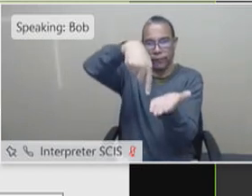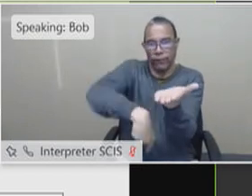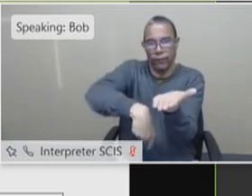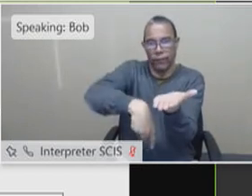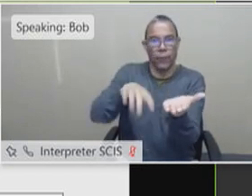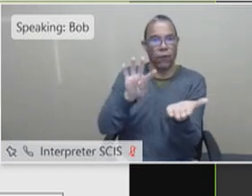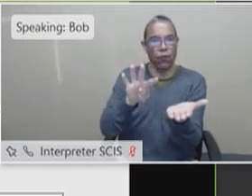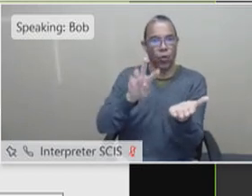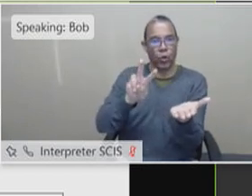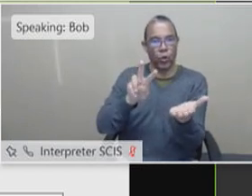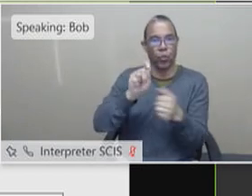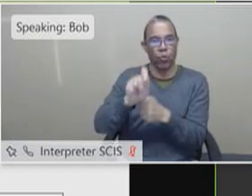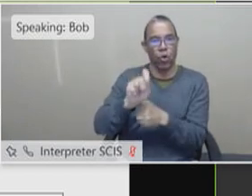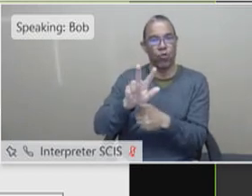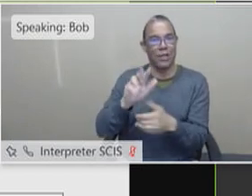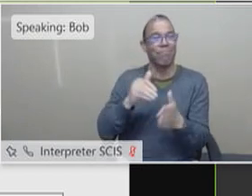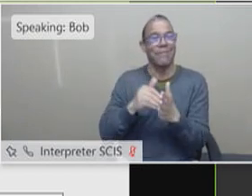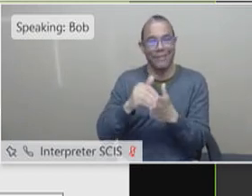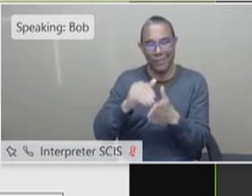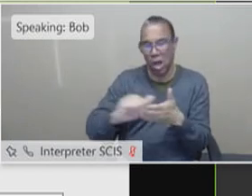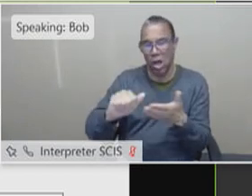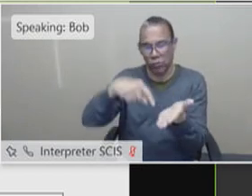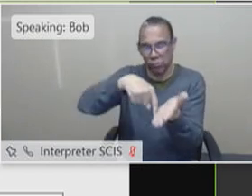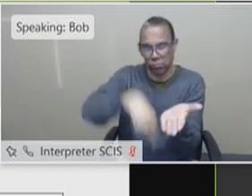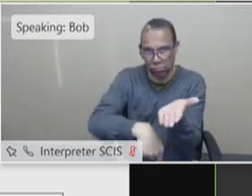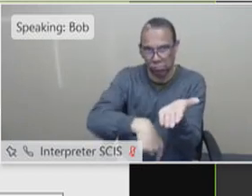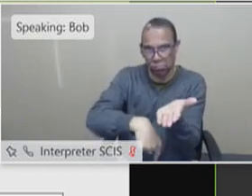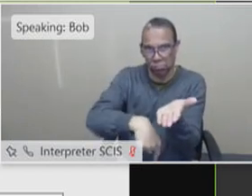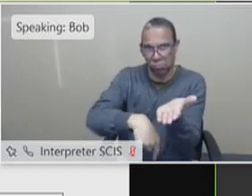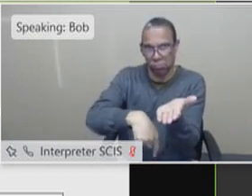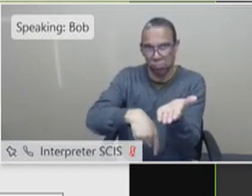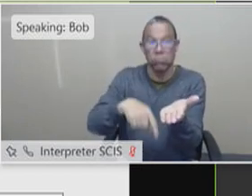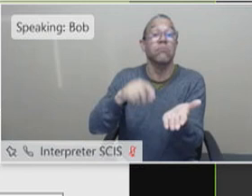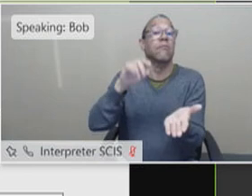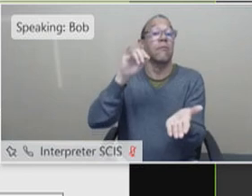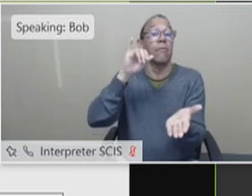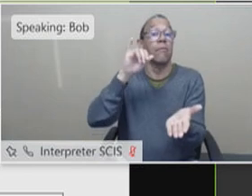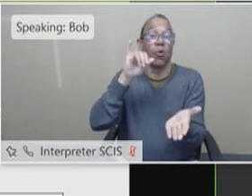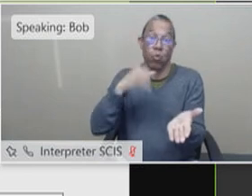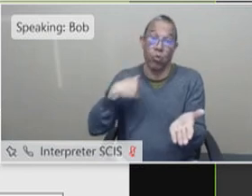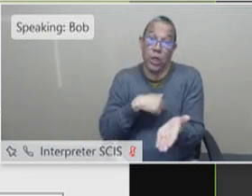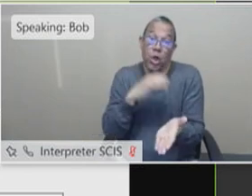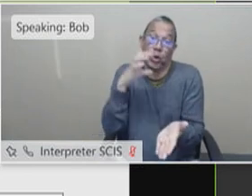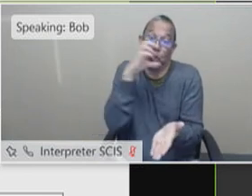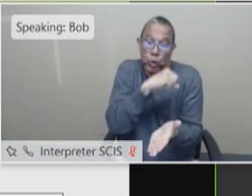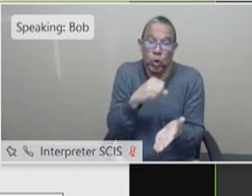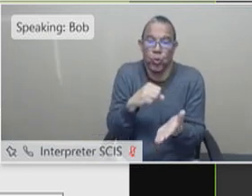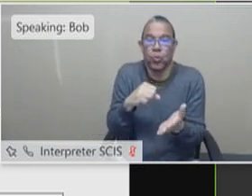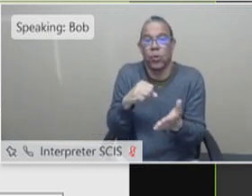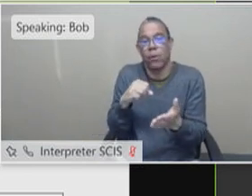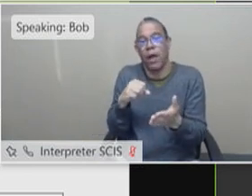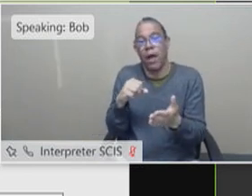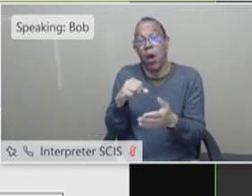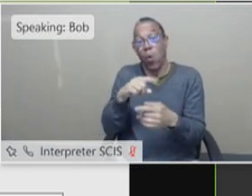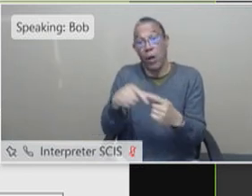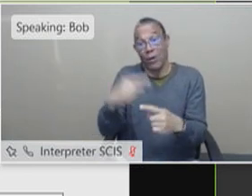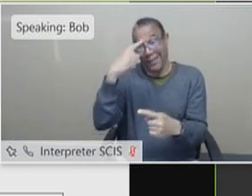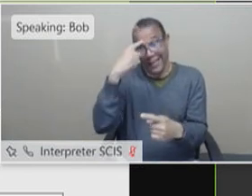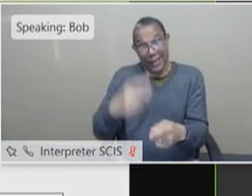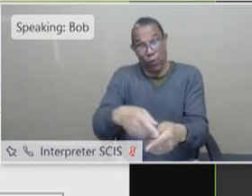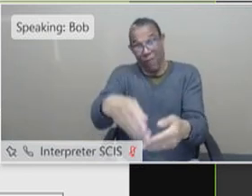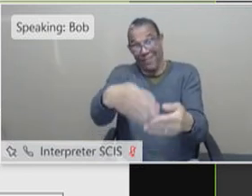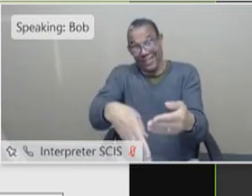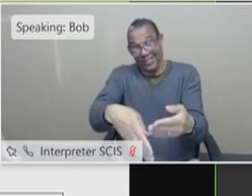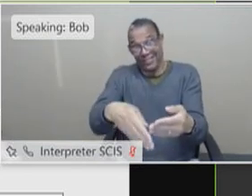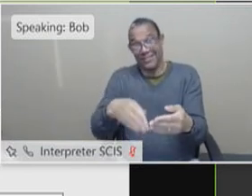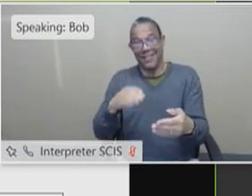million. That assumes that the restrictions that are in place now will last through roughly the end of the fiscal year. And